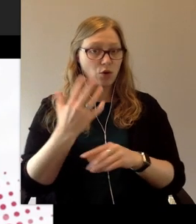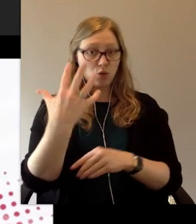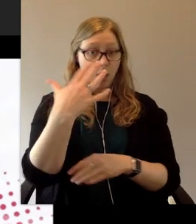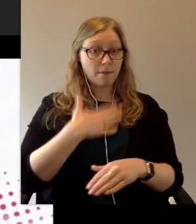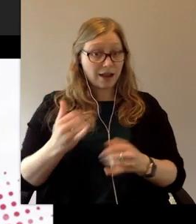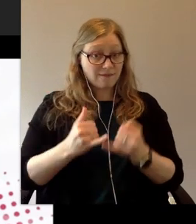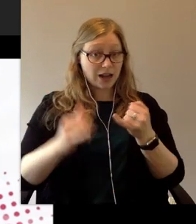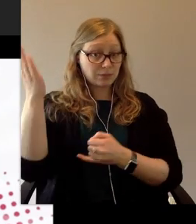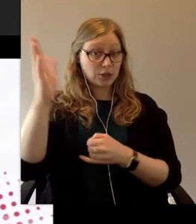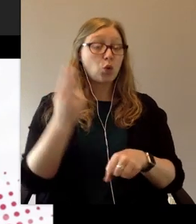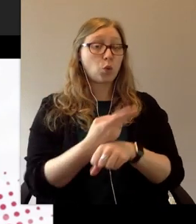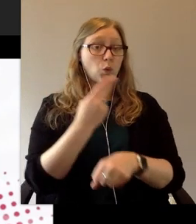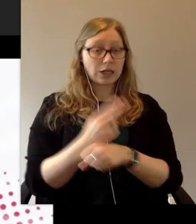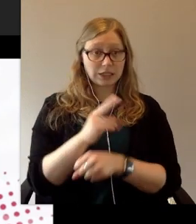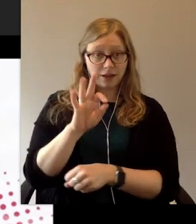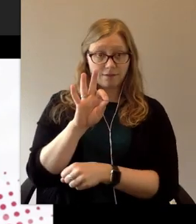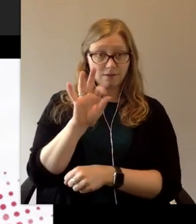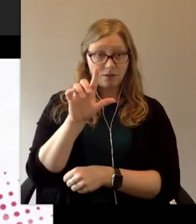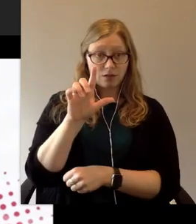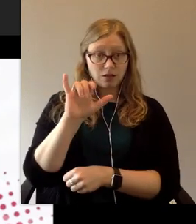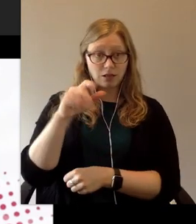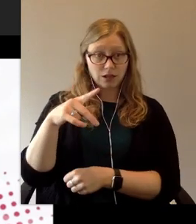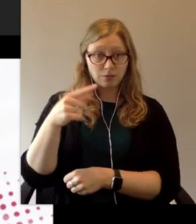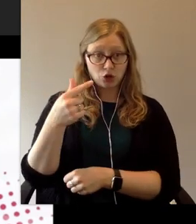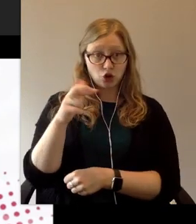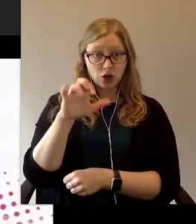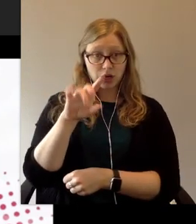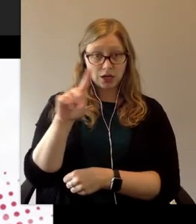speech using the Flipgrid application.